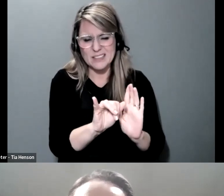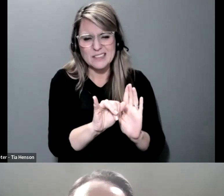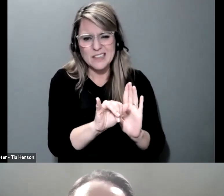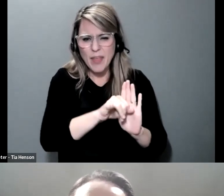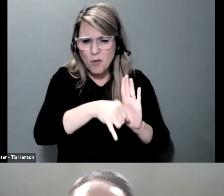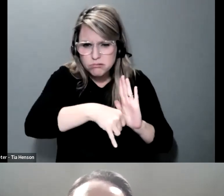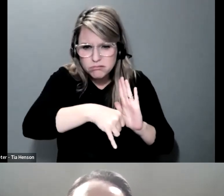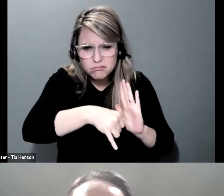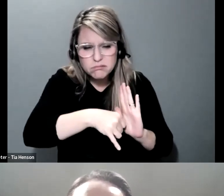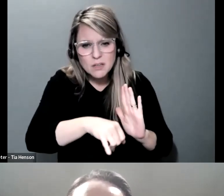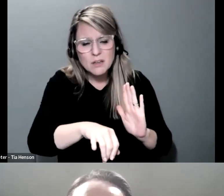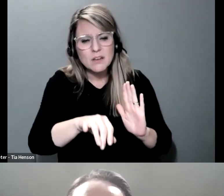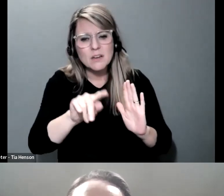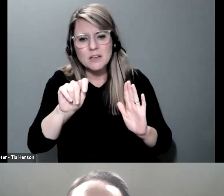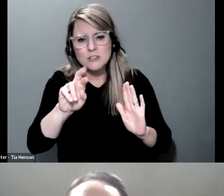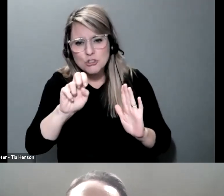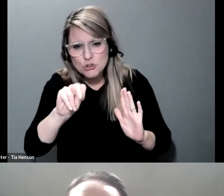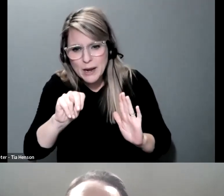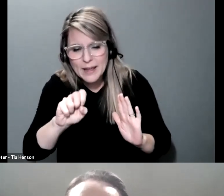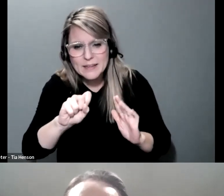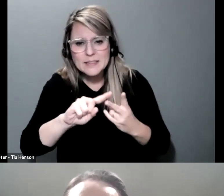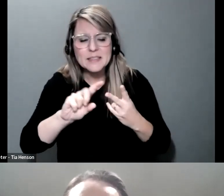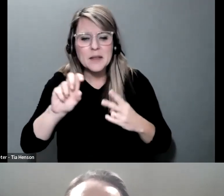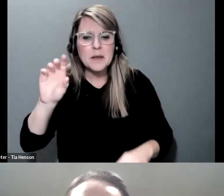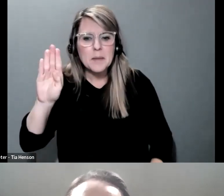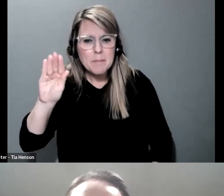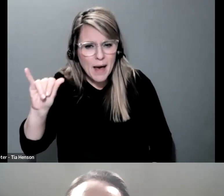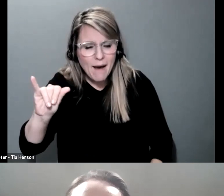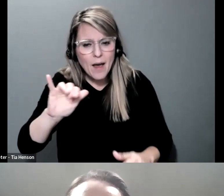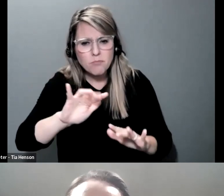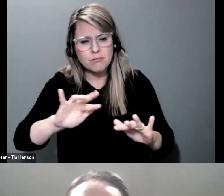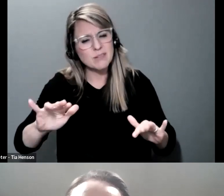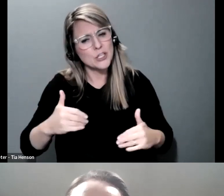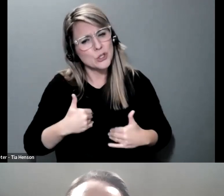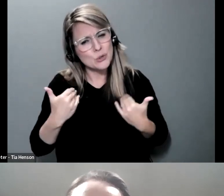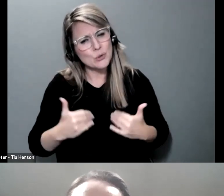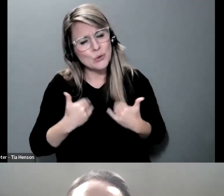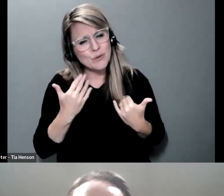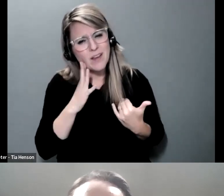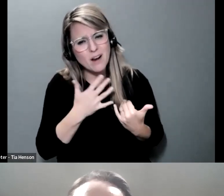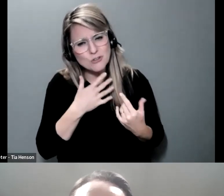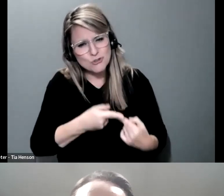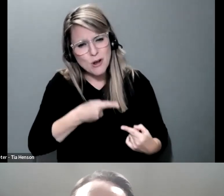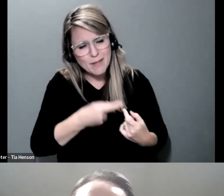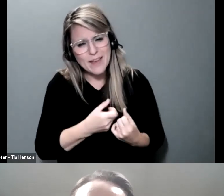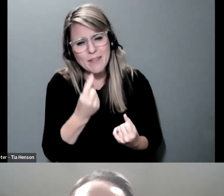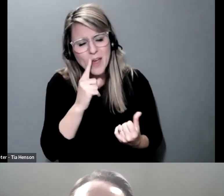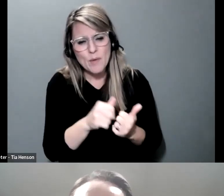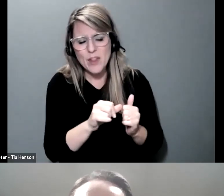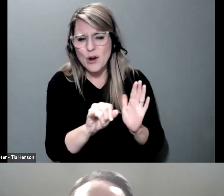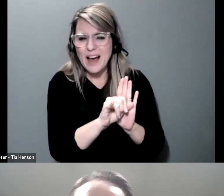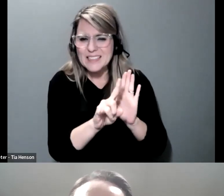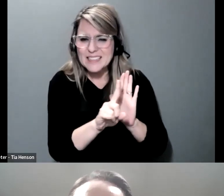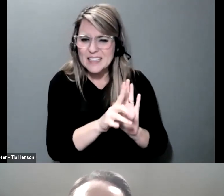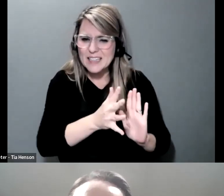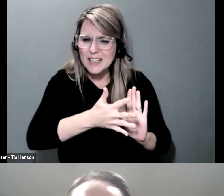bi, pan, etc. But I find that the youth is really struggling understanding what this is, the seriousness of